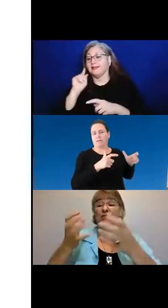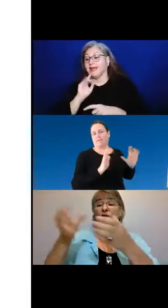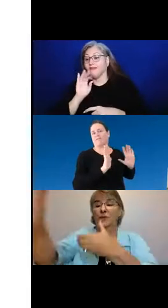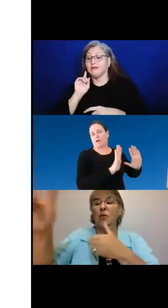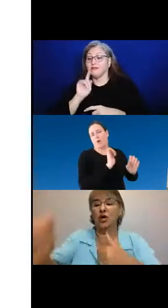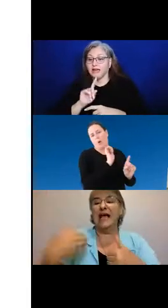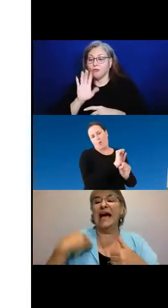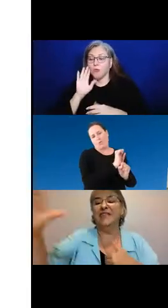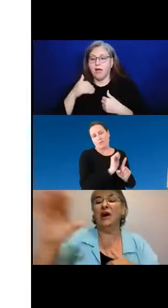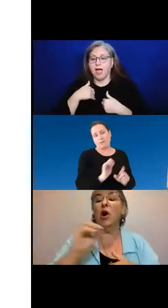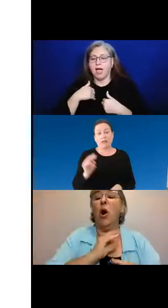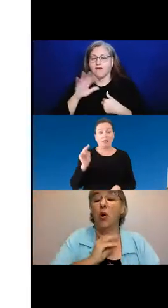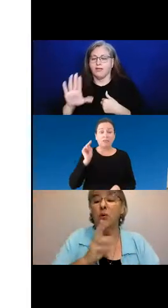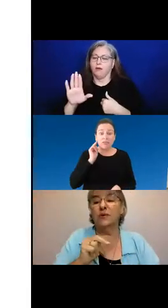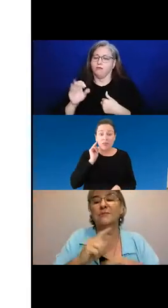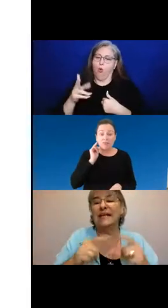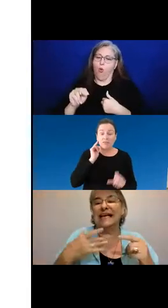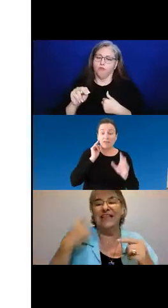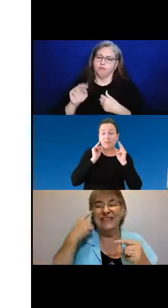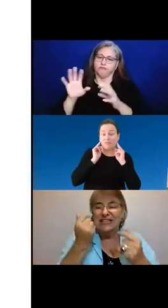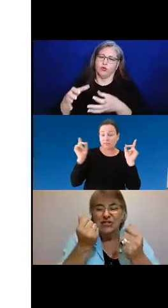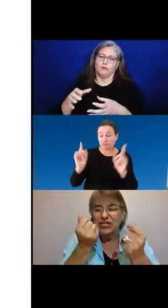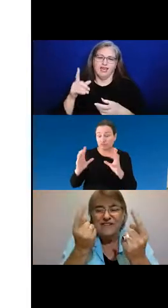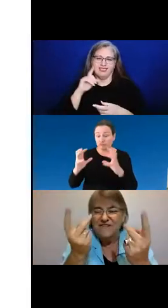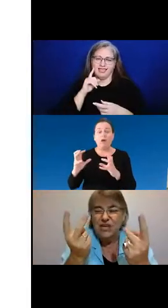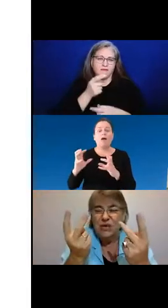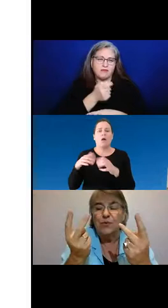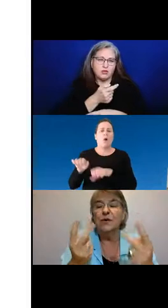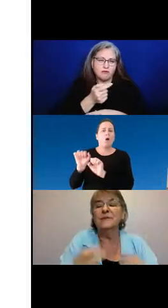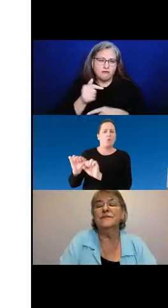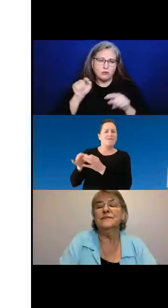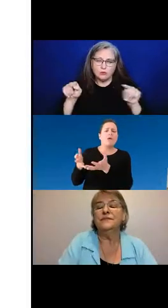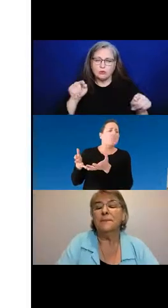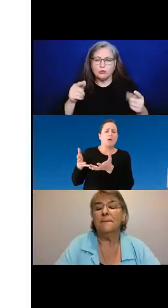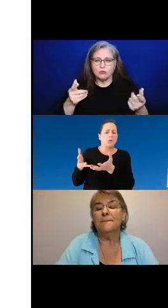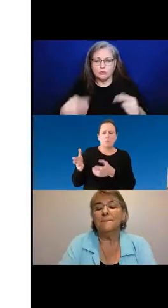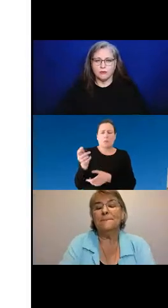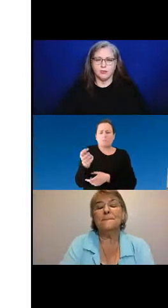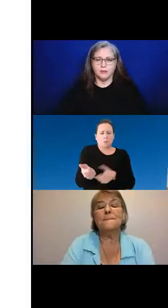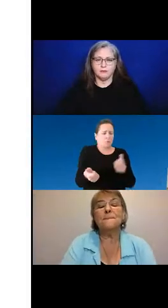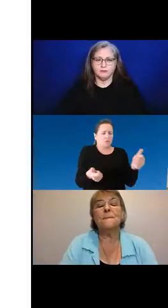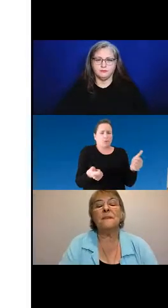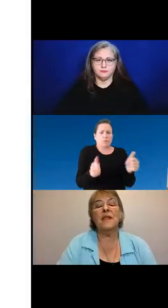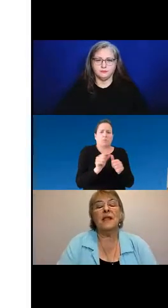deaf group, could have their own, but I think there's just a few.